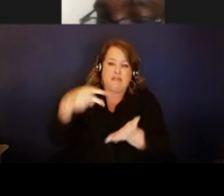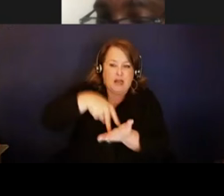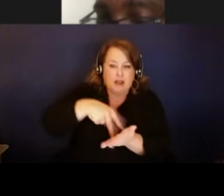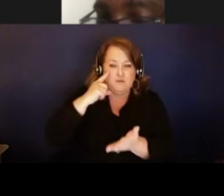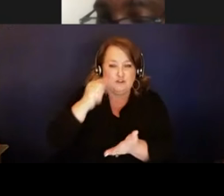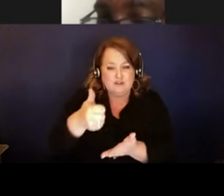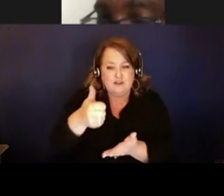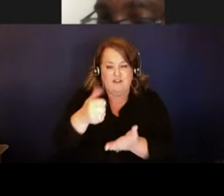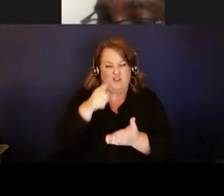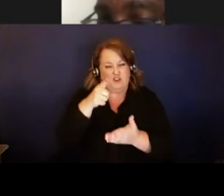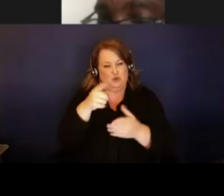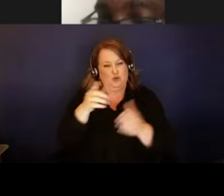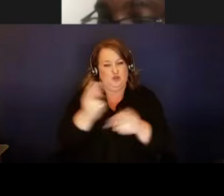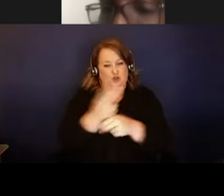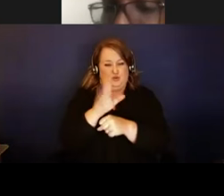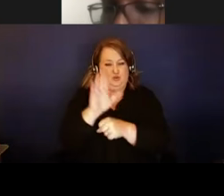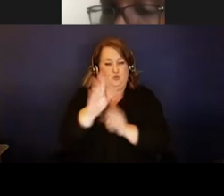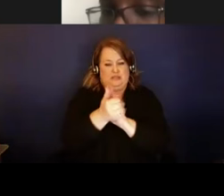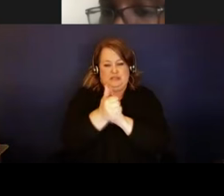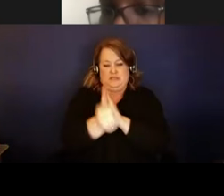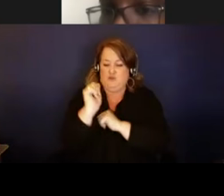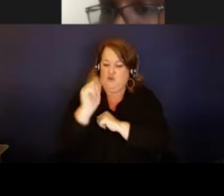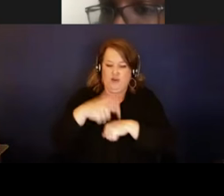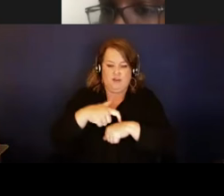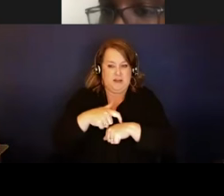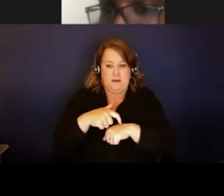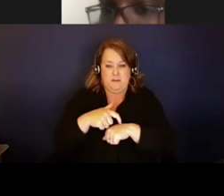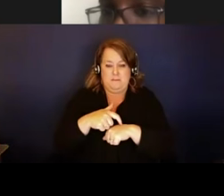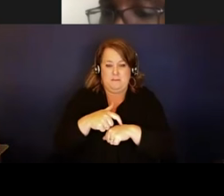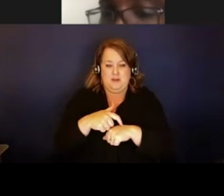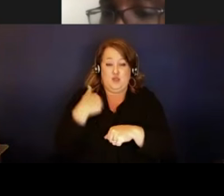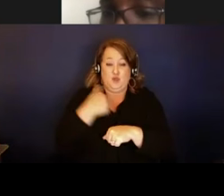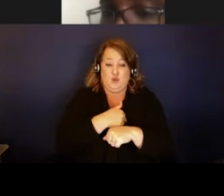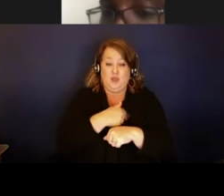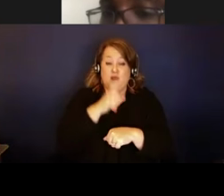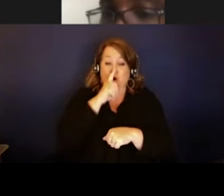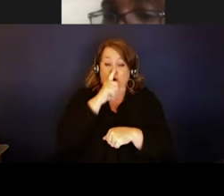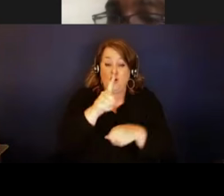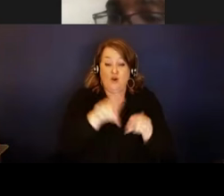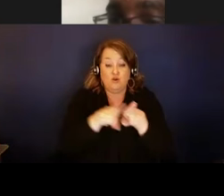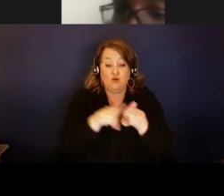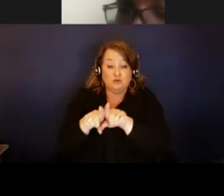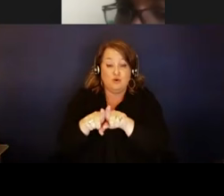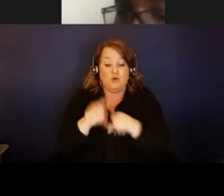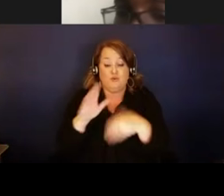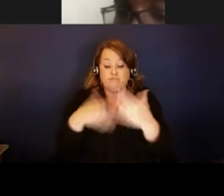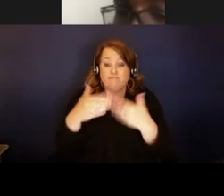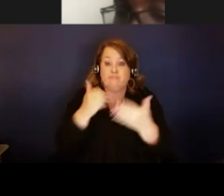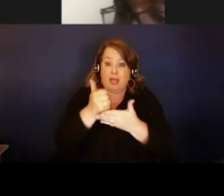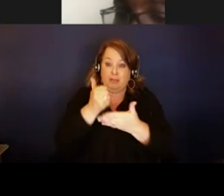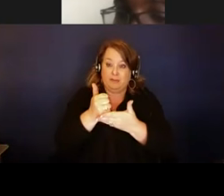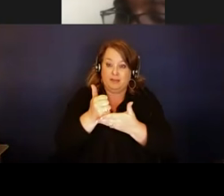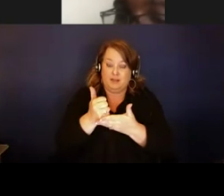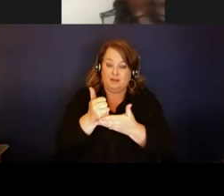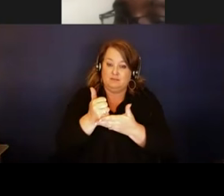skills all the time in the work you do. And that you're really kind of also gearing up to help the next generation of